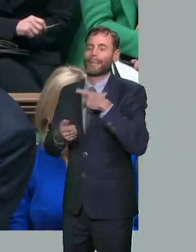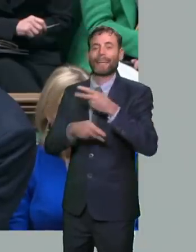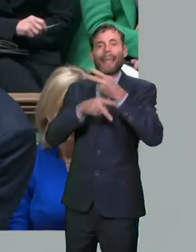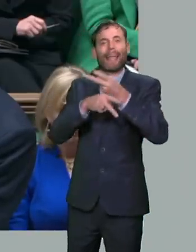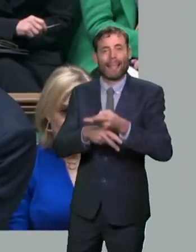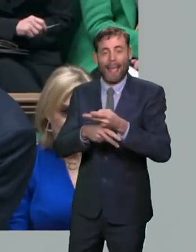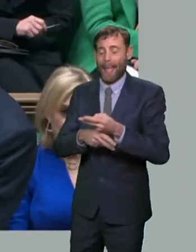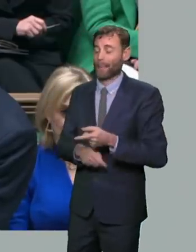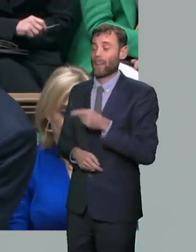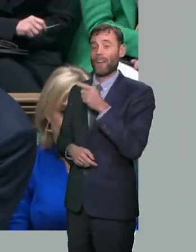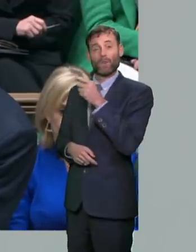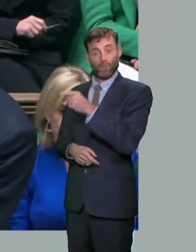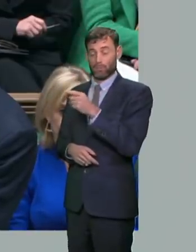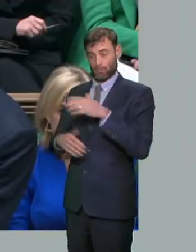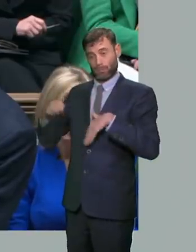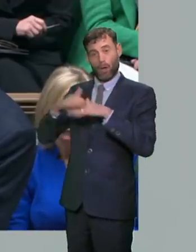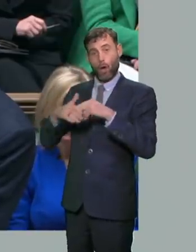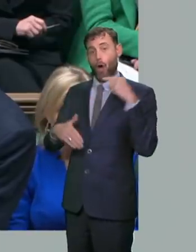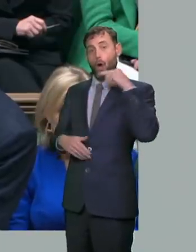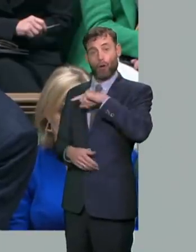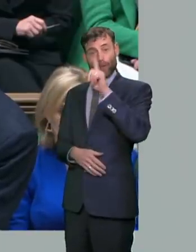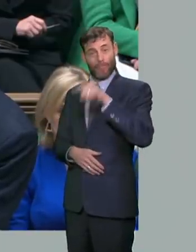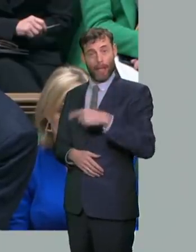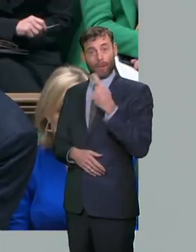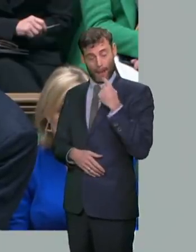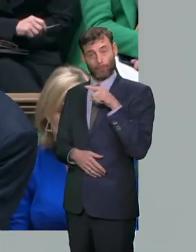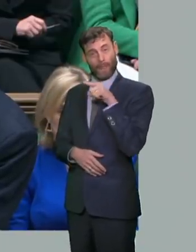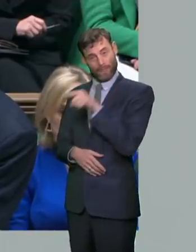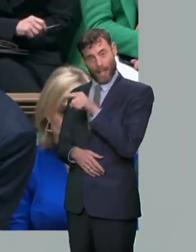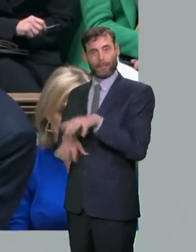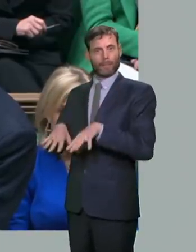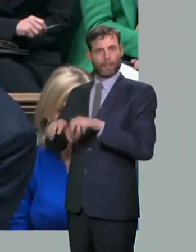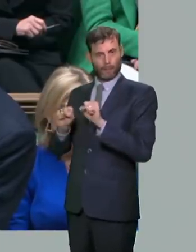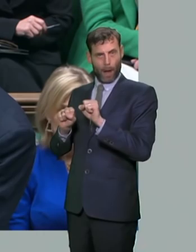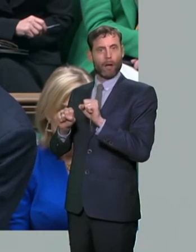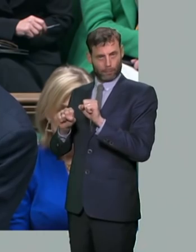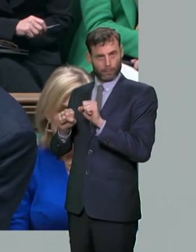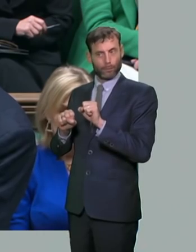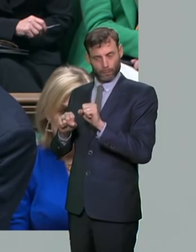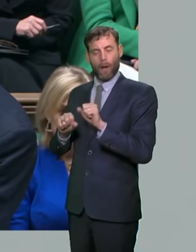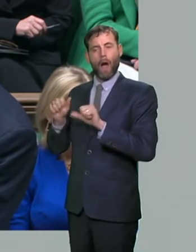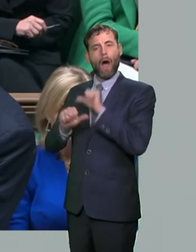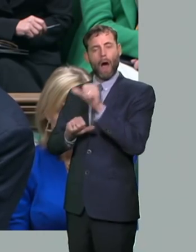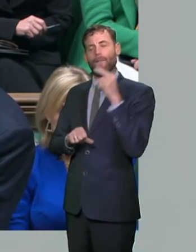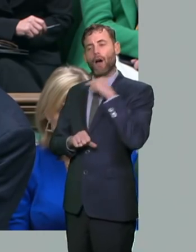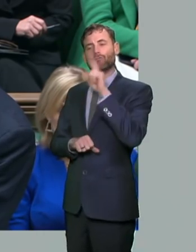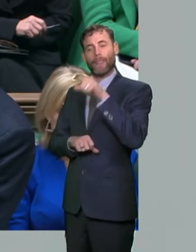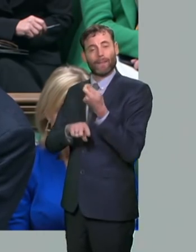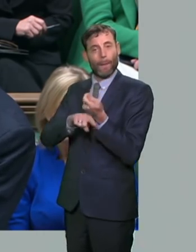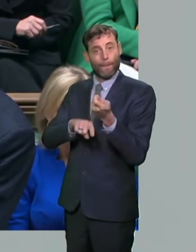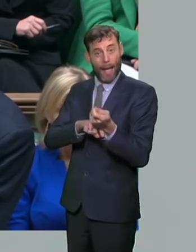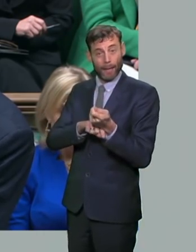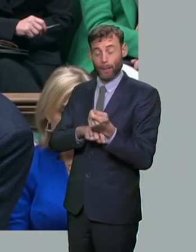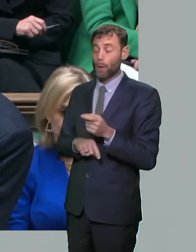to £100,000, that's the beginning where we will ask you to contribute. But your home is not included in